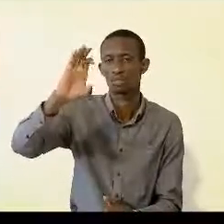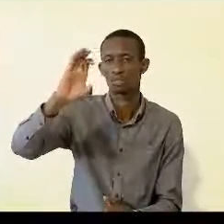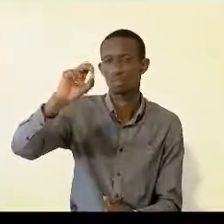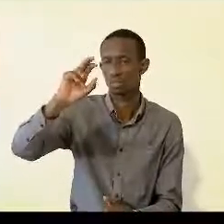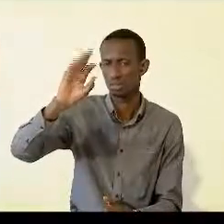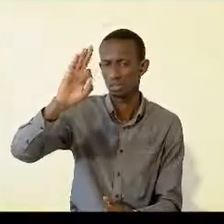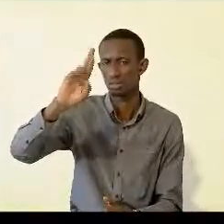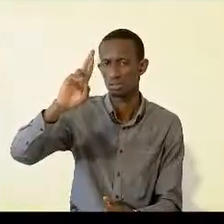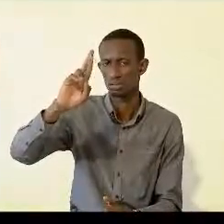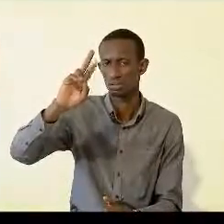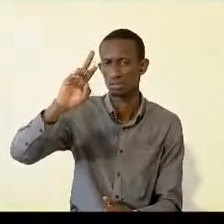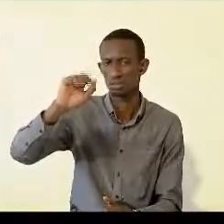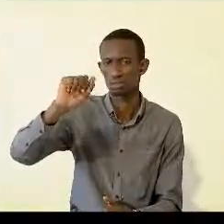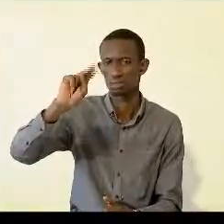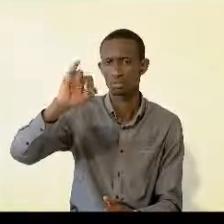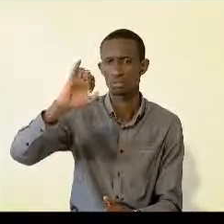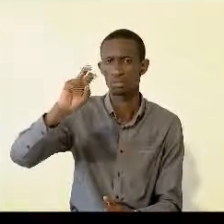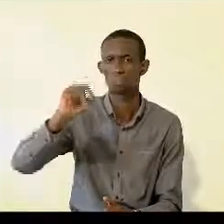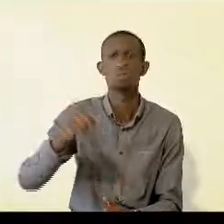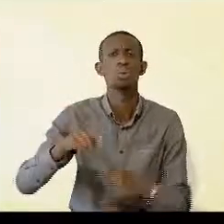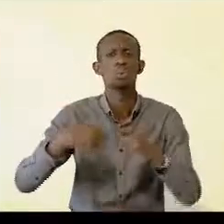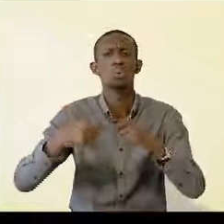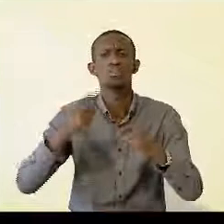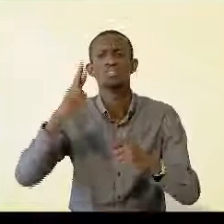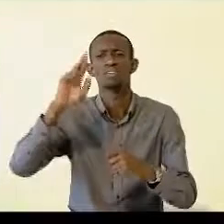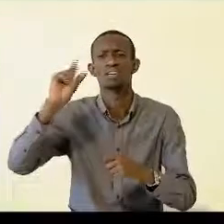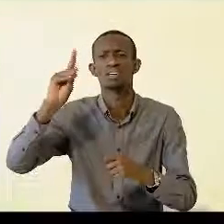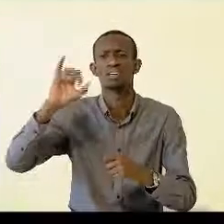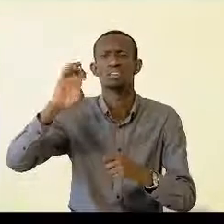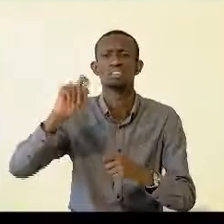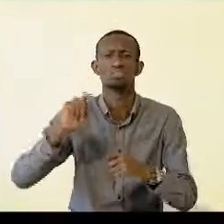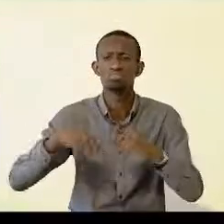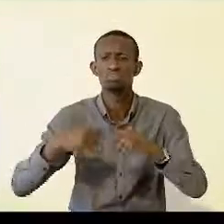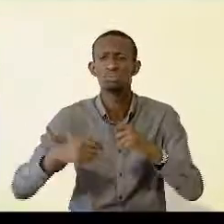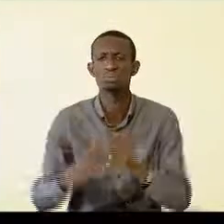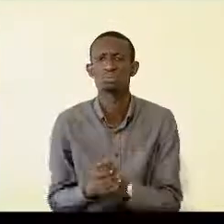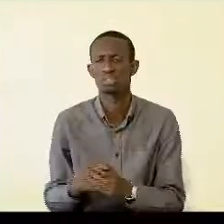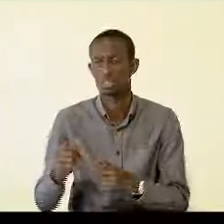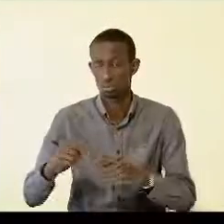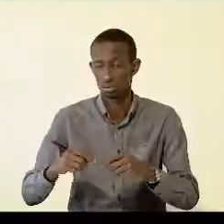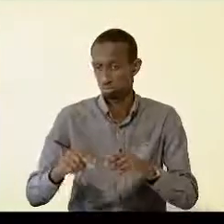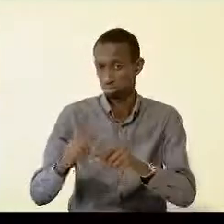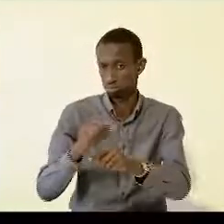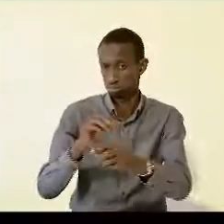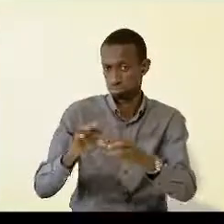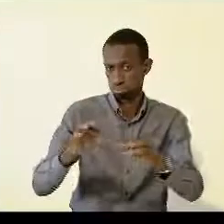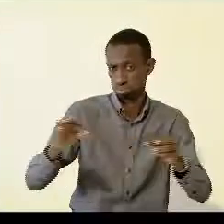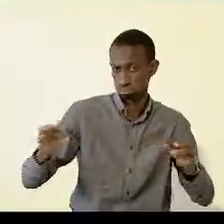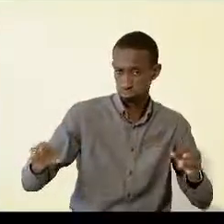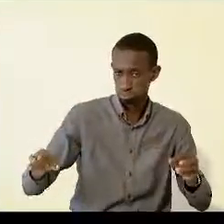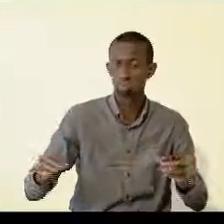and its longest-lived isotope, the one which can live longer than others,